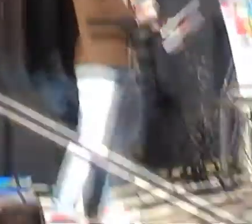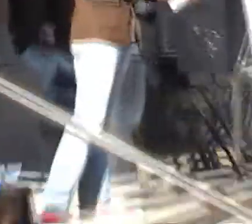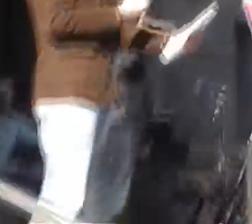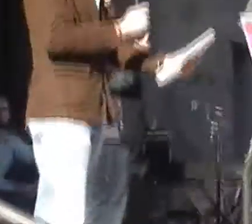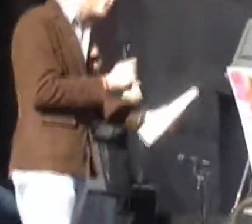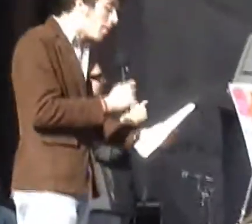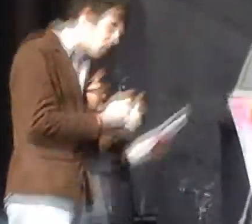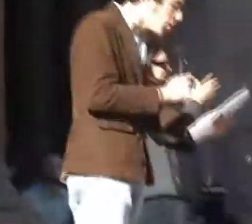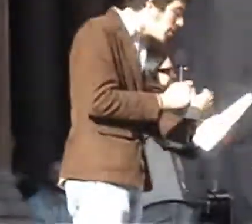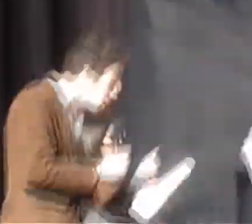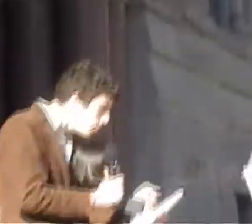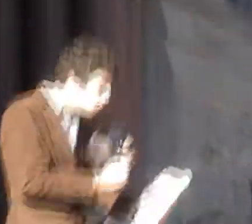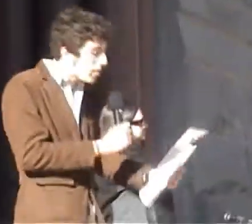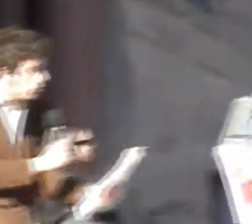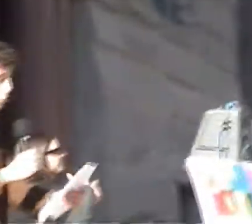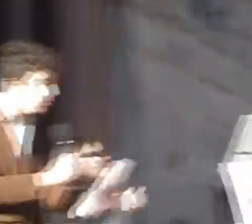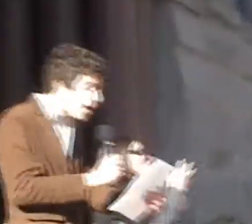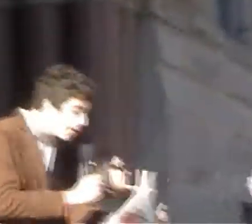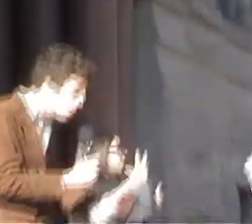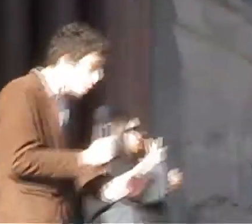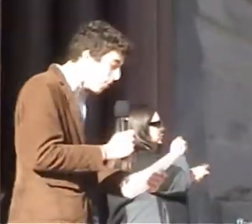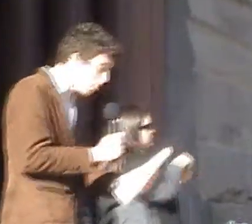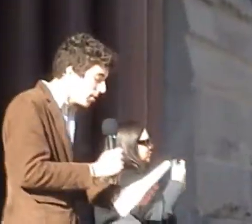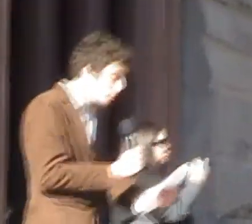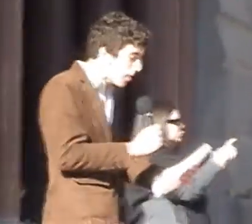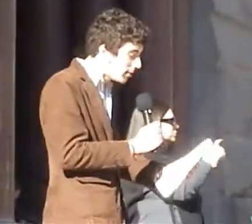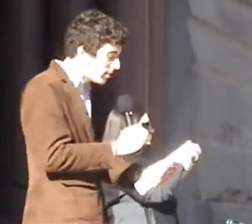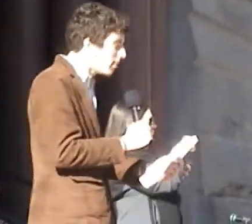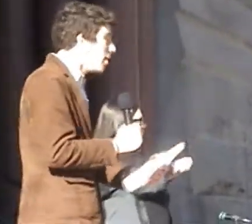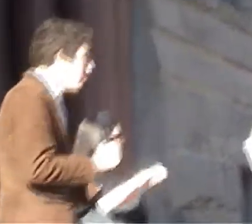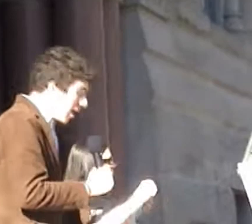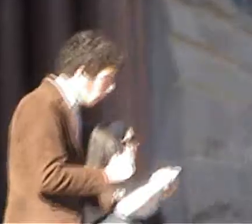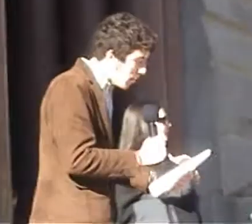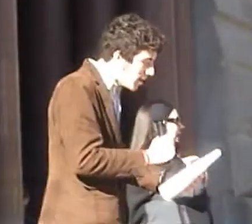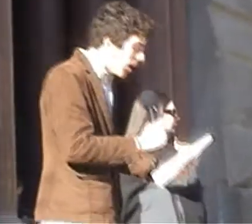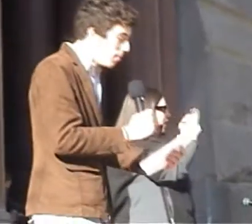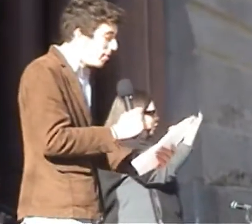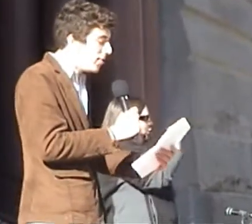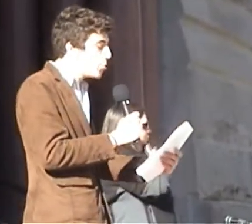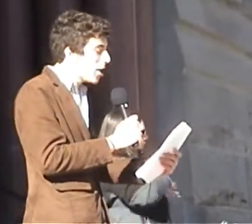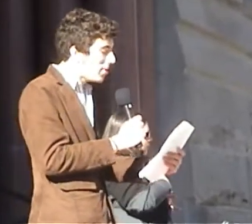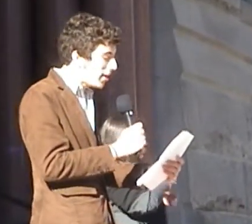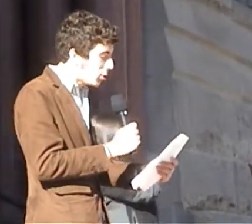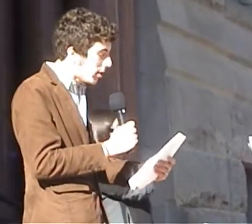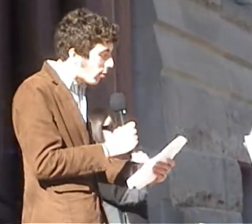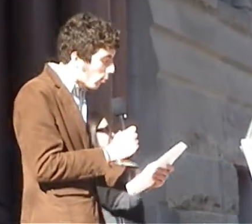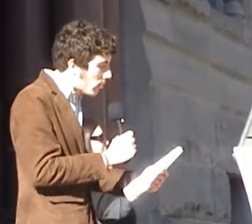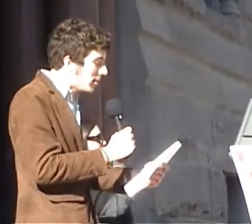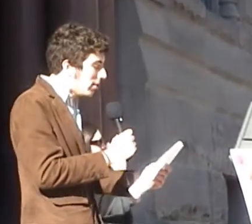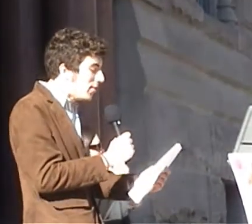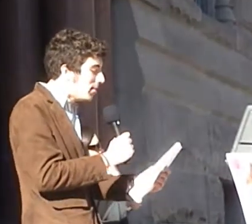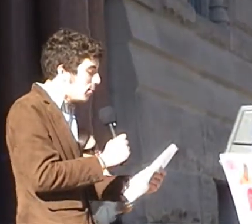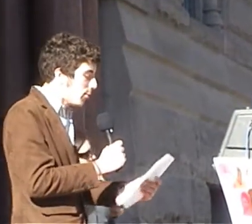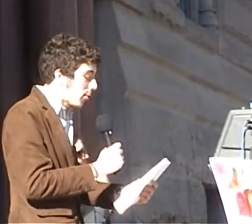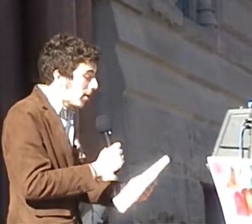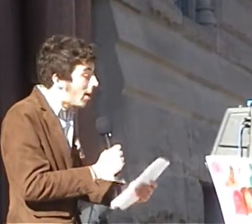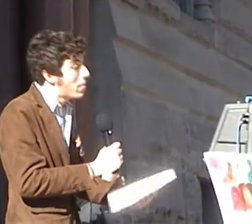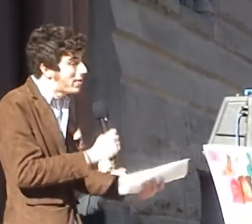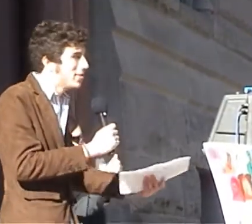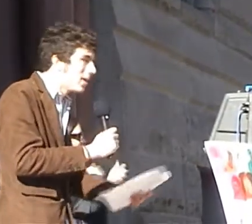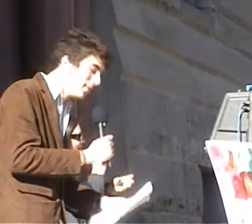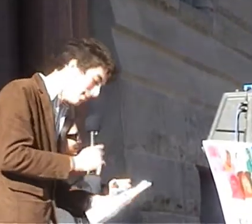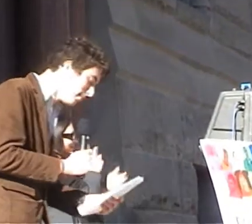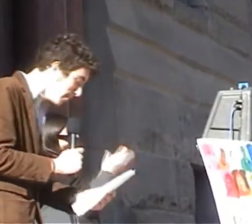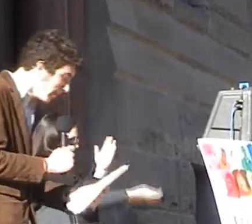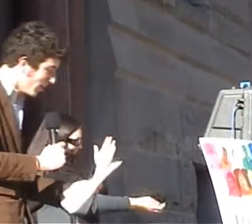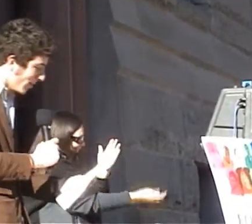just around the block, with my mother in a huge mixture of anger, depression, and stress, and with me caught up in a video game addiction I'd thrown myself into in order to